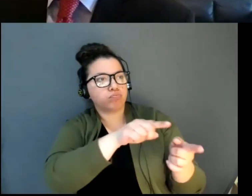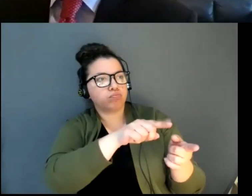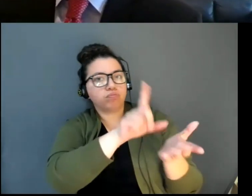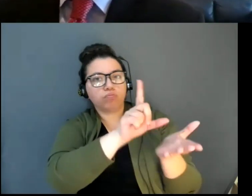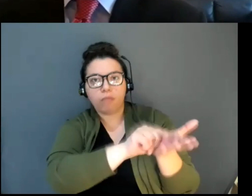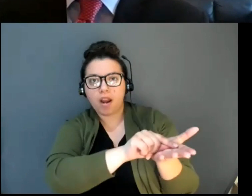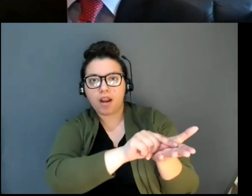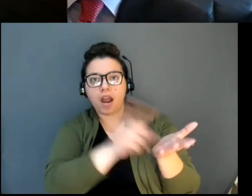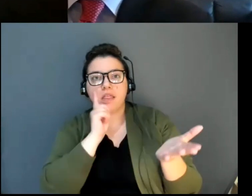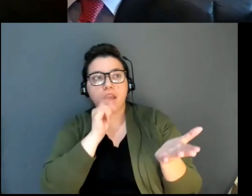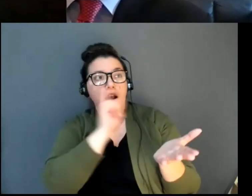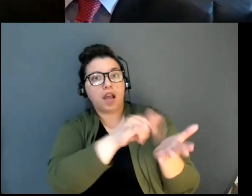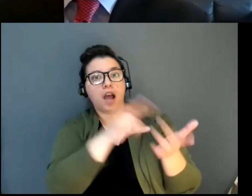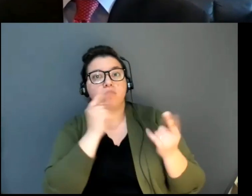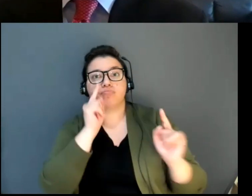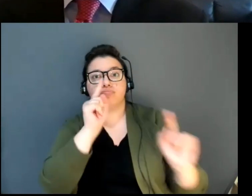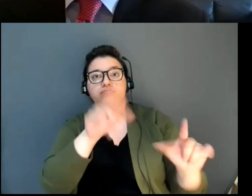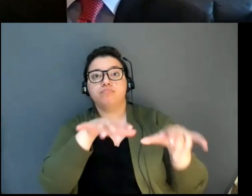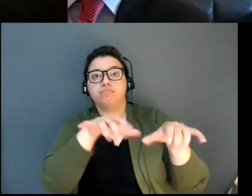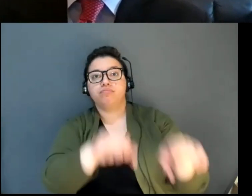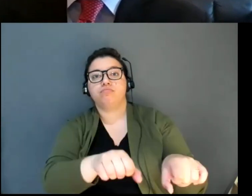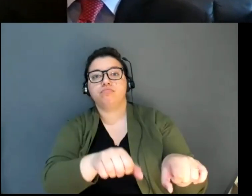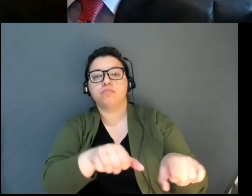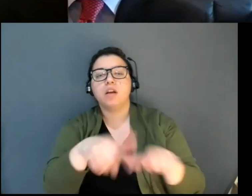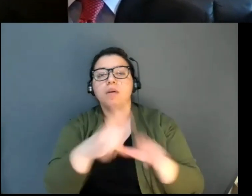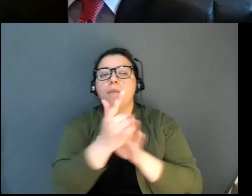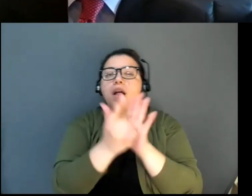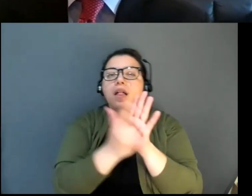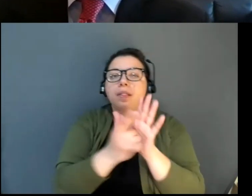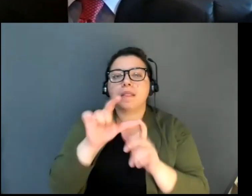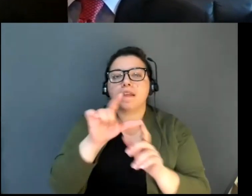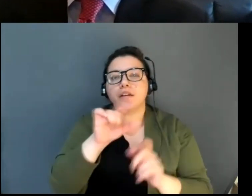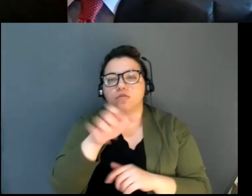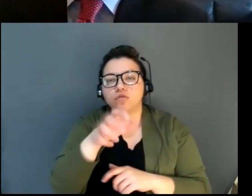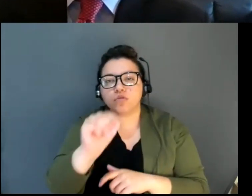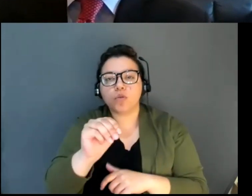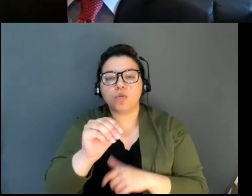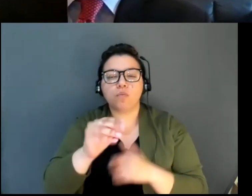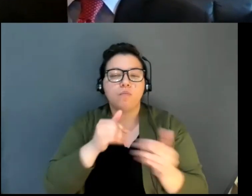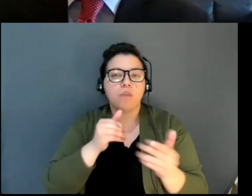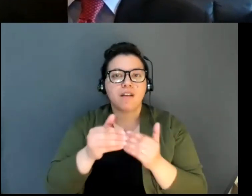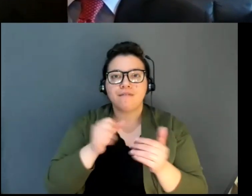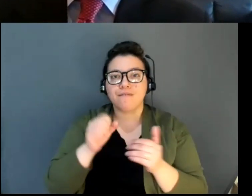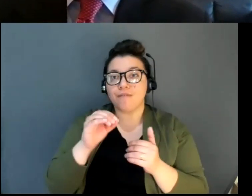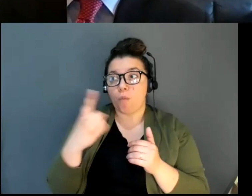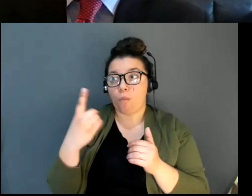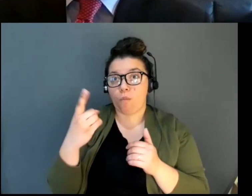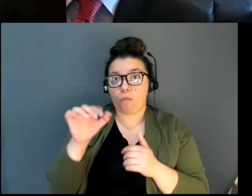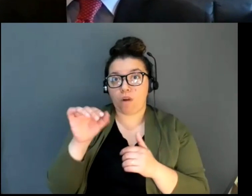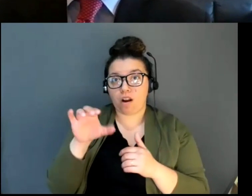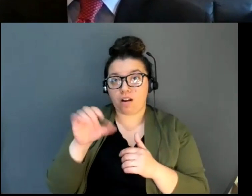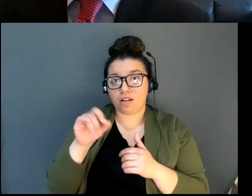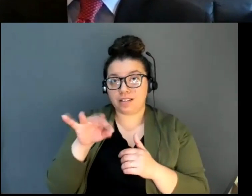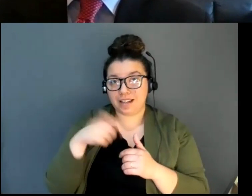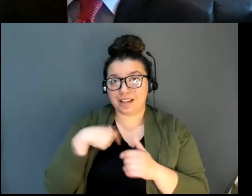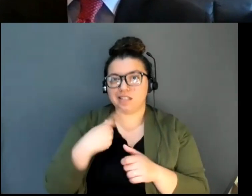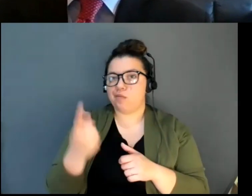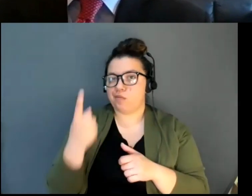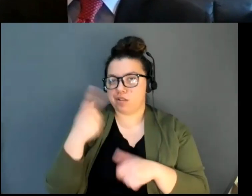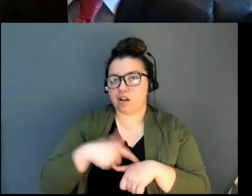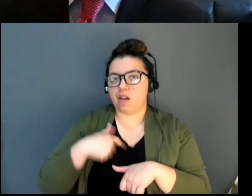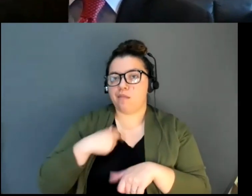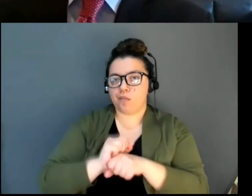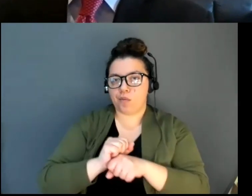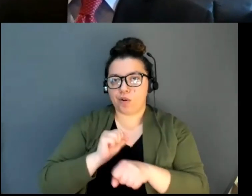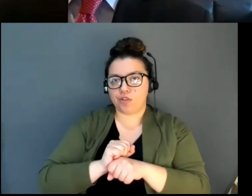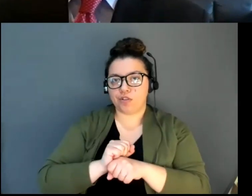controlling it. Well, you go to like LegalZoom or what have you. And like in one case that I once handled was that a mortgage, a